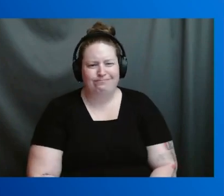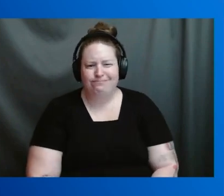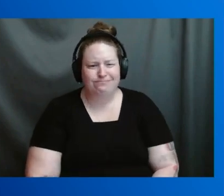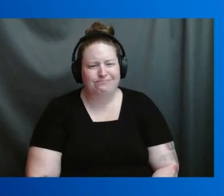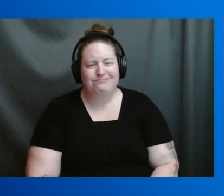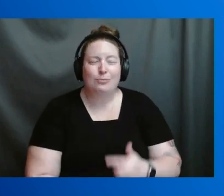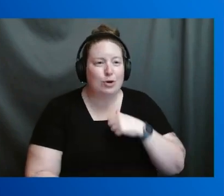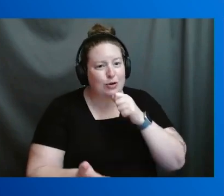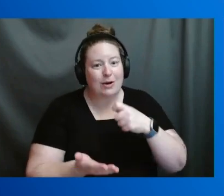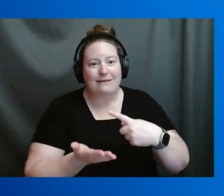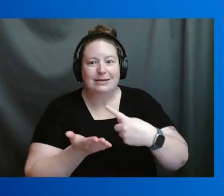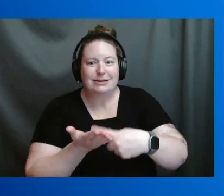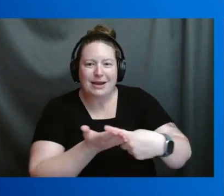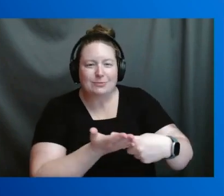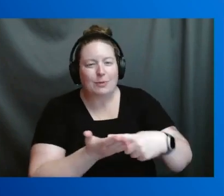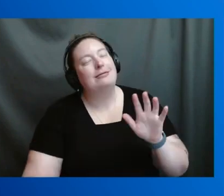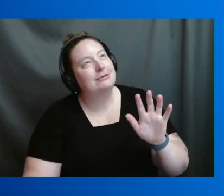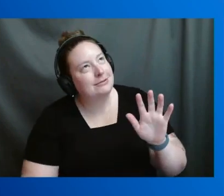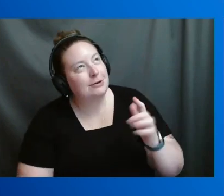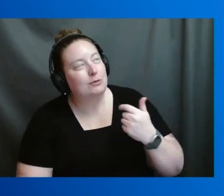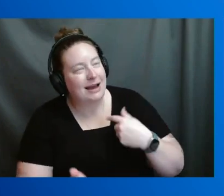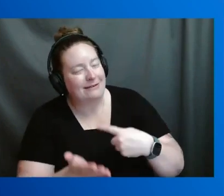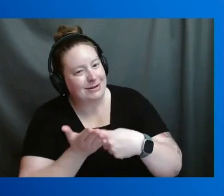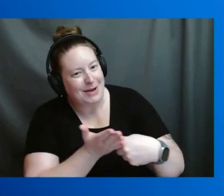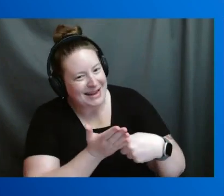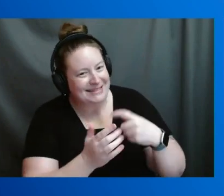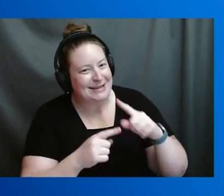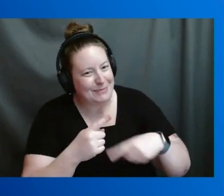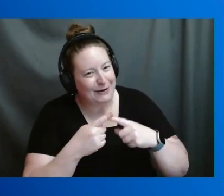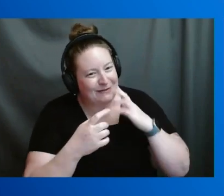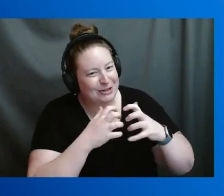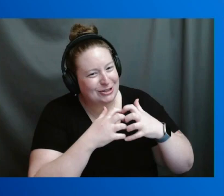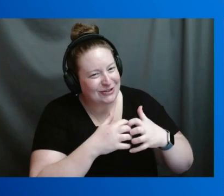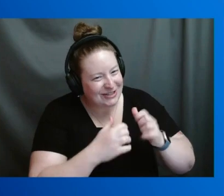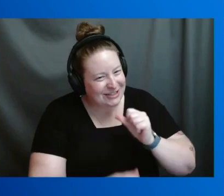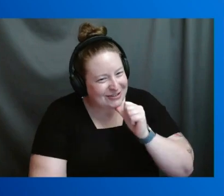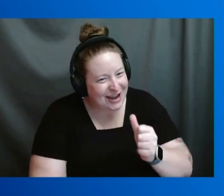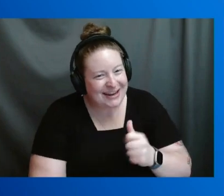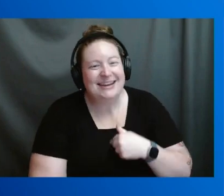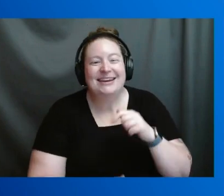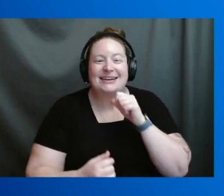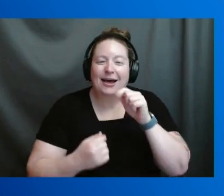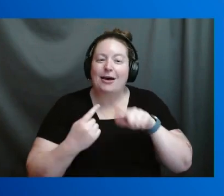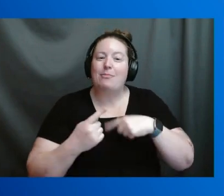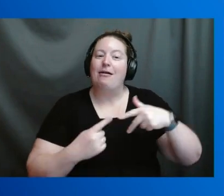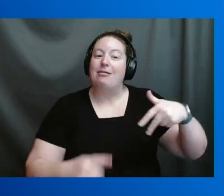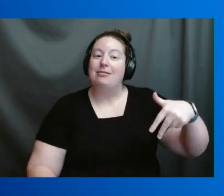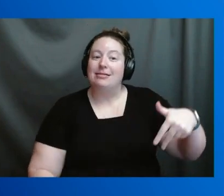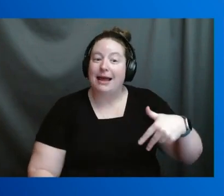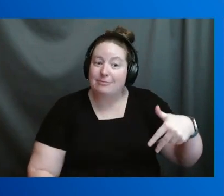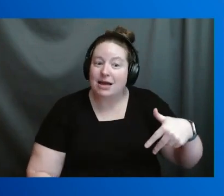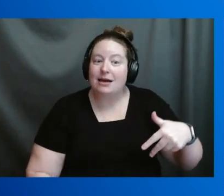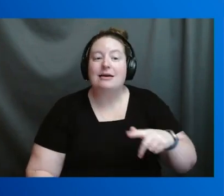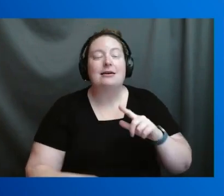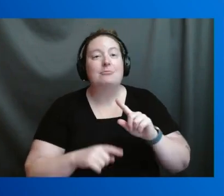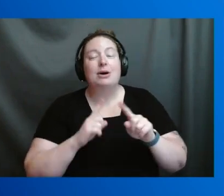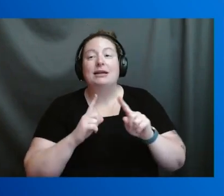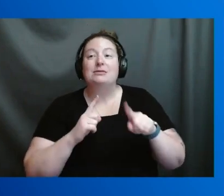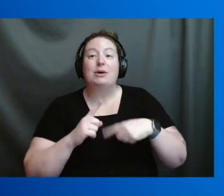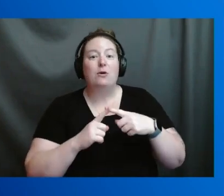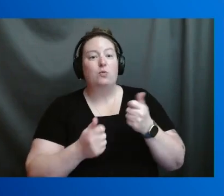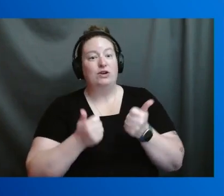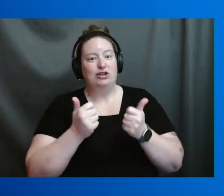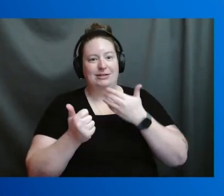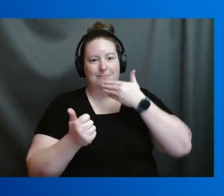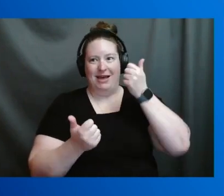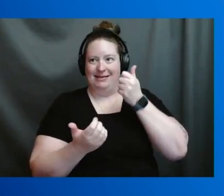debates about what is serverless or not, but we don't have debates about Lambda or otherwise. It's all about what's the best tool for the job and moving forward over there. On the other